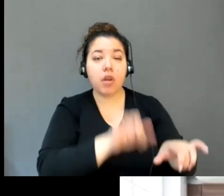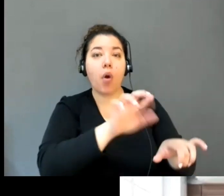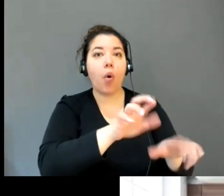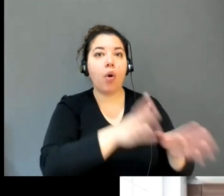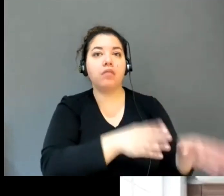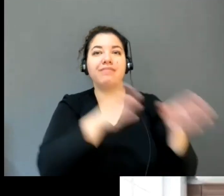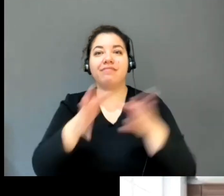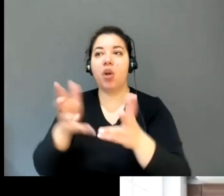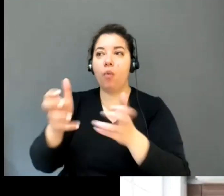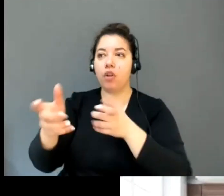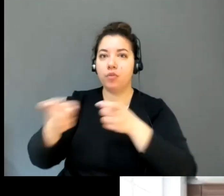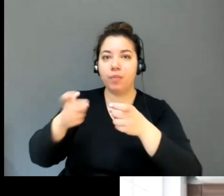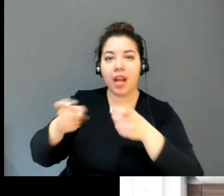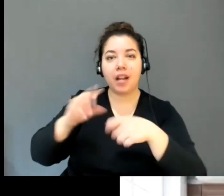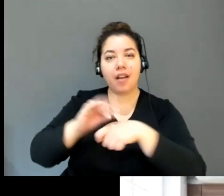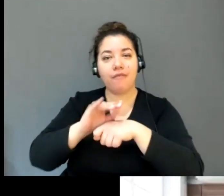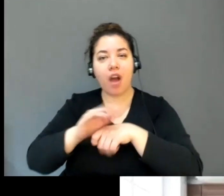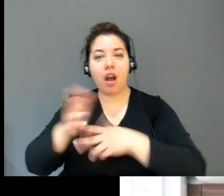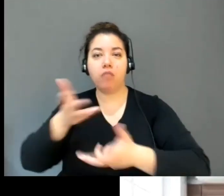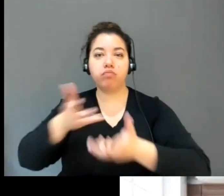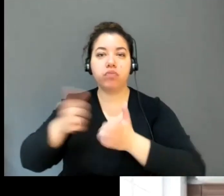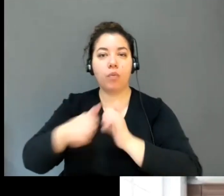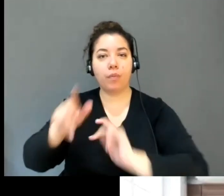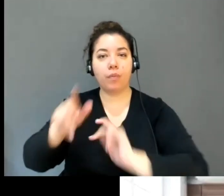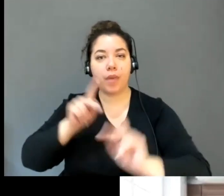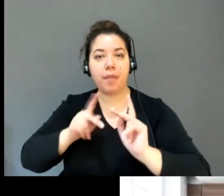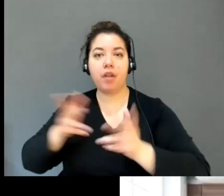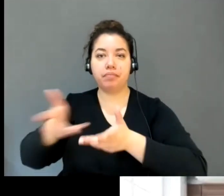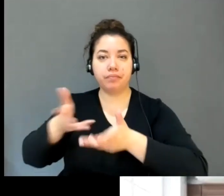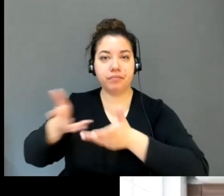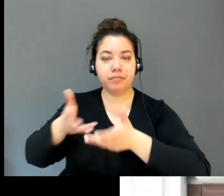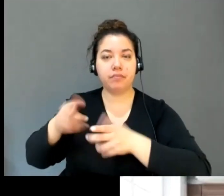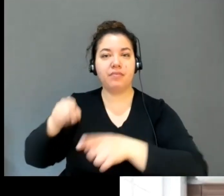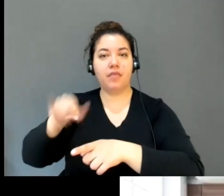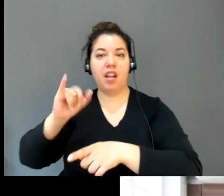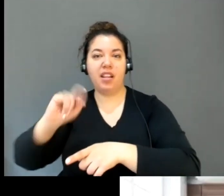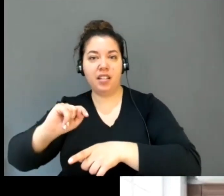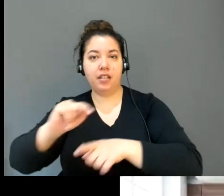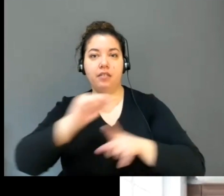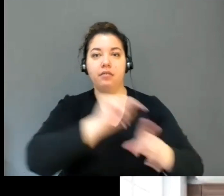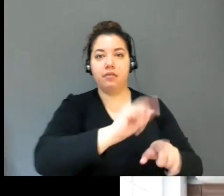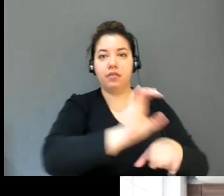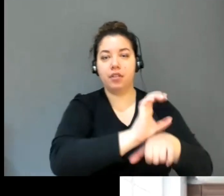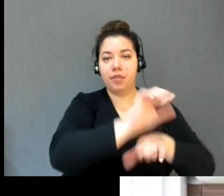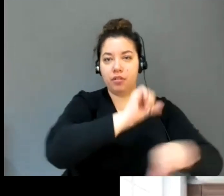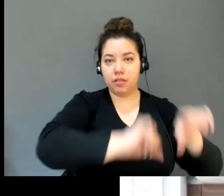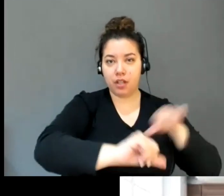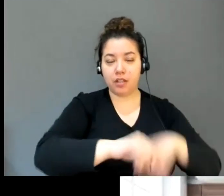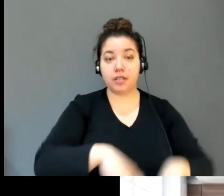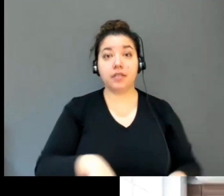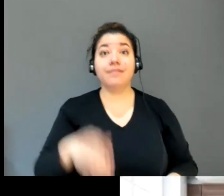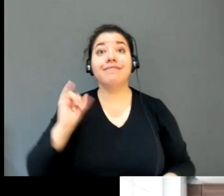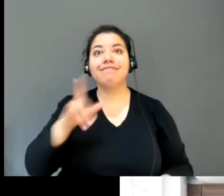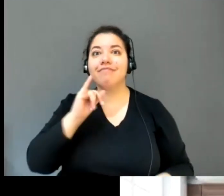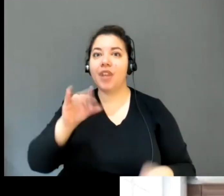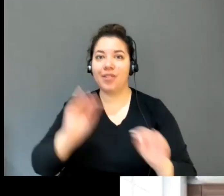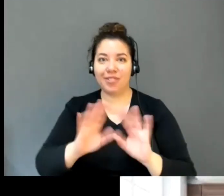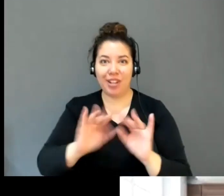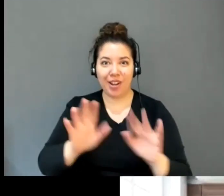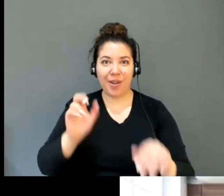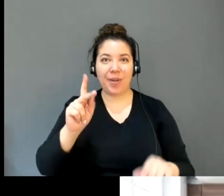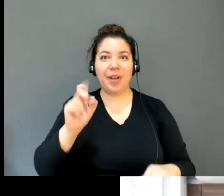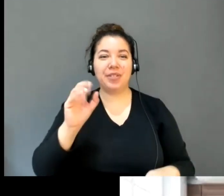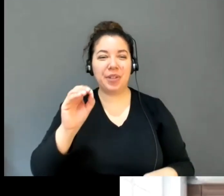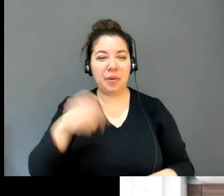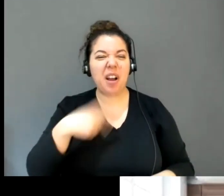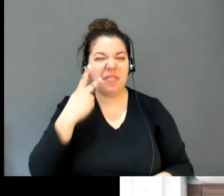advise. That's a great answer. Very clear, kind of a couple paths you can go down. I like that. All right, we've had this question a few times, so I'll put